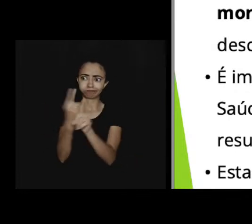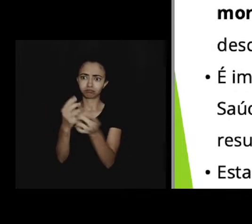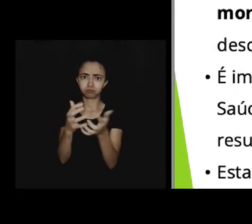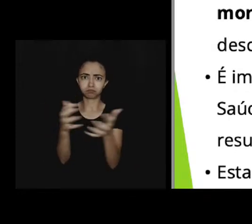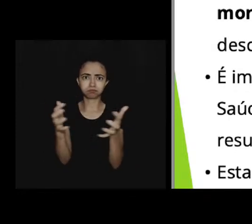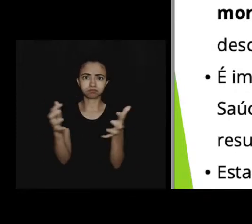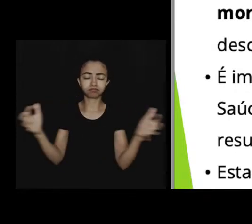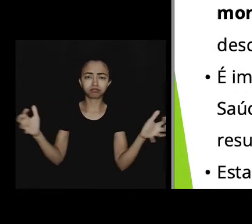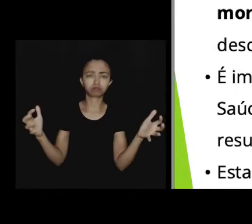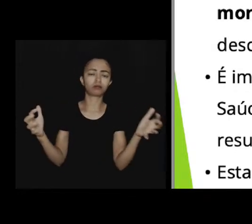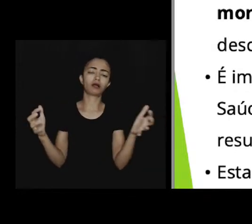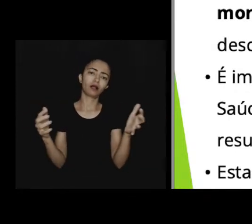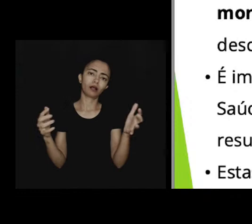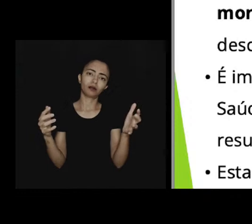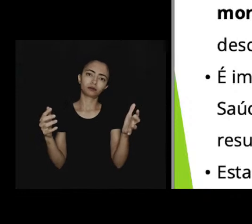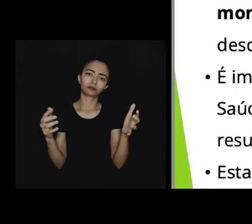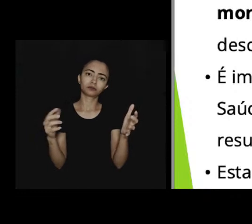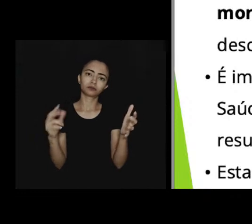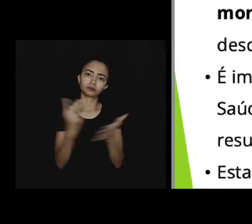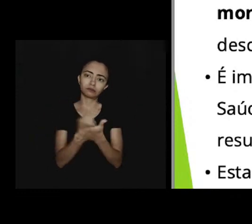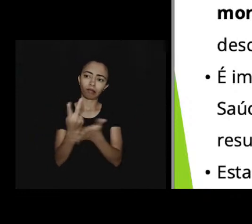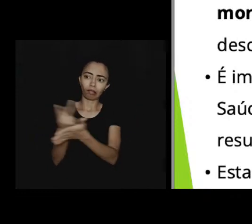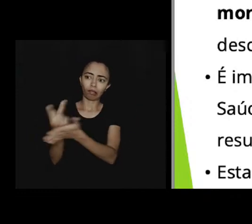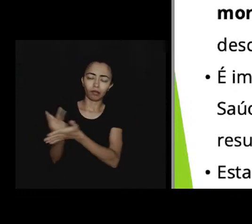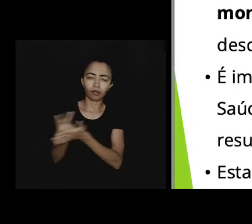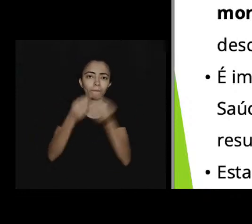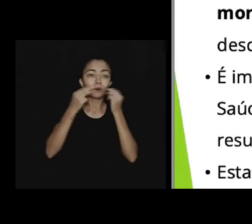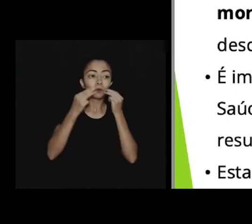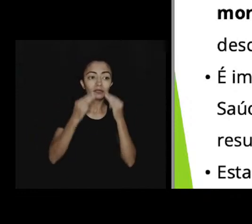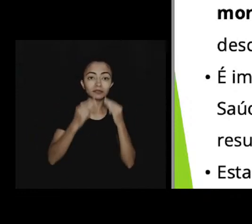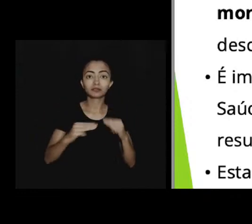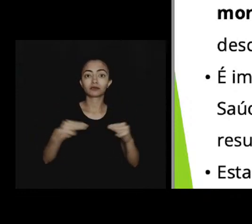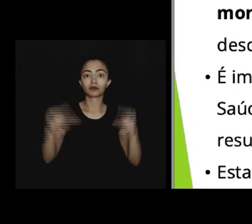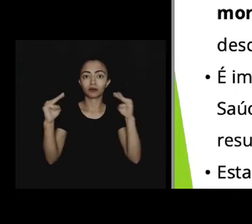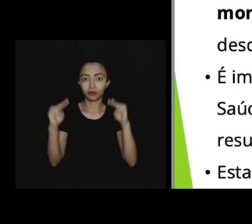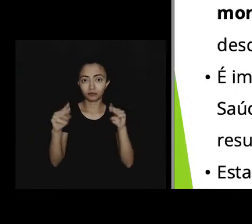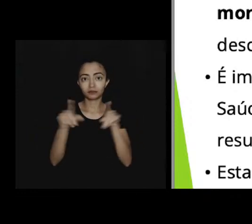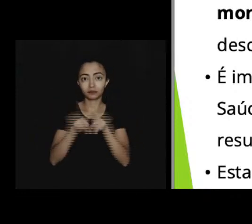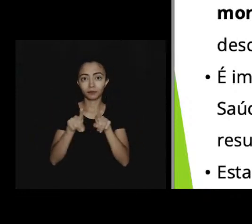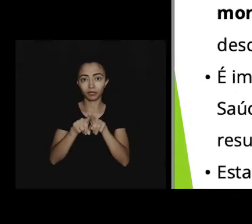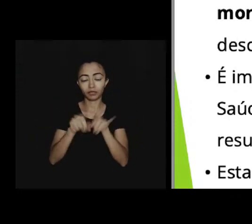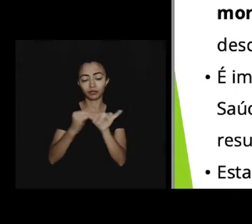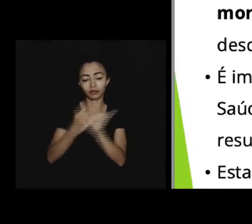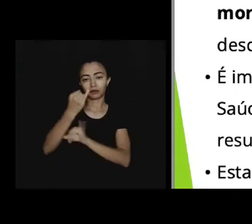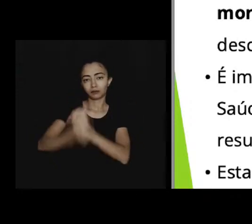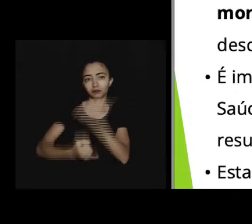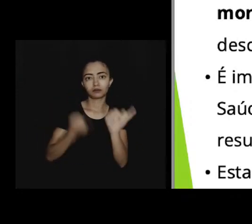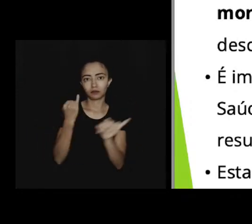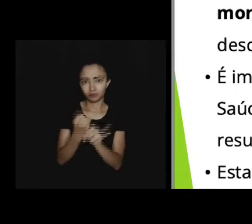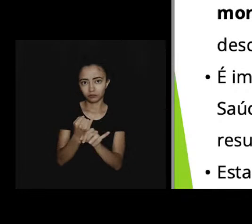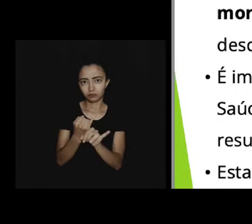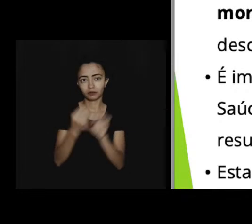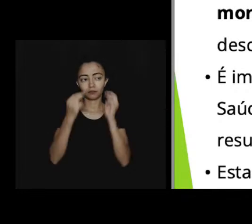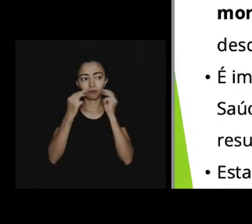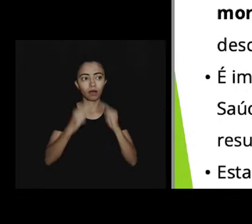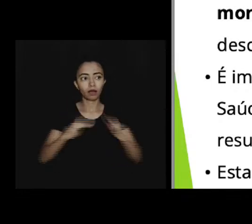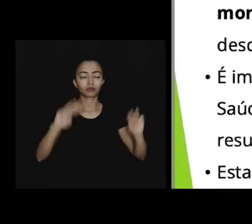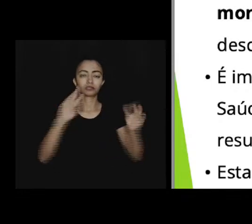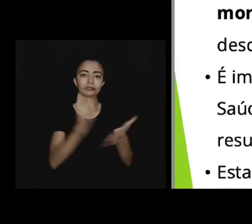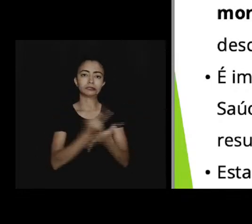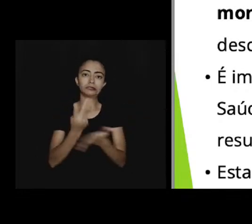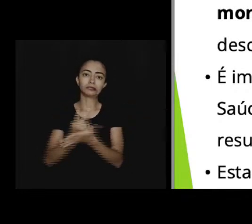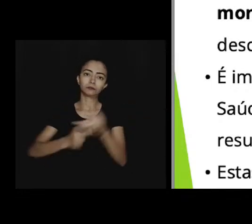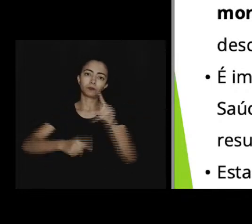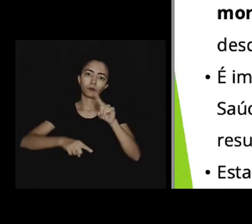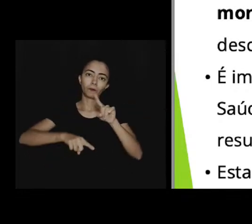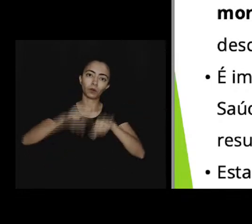striking aspect of the monitoring we carried out last year, how recurrent these types of advertising